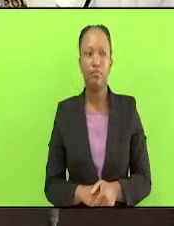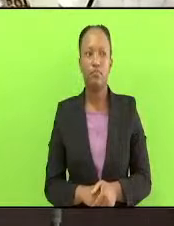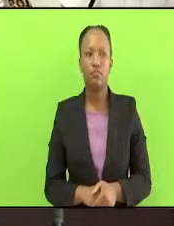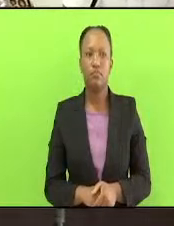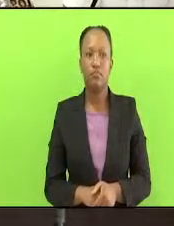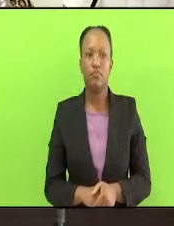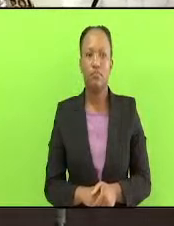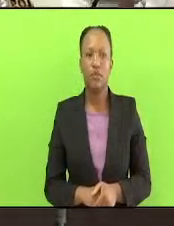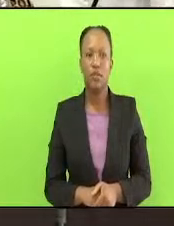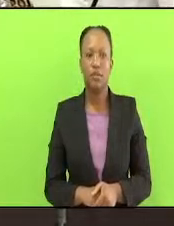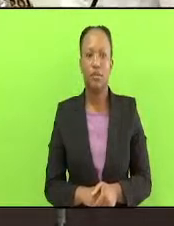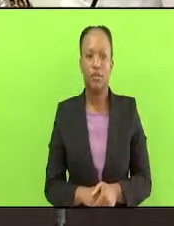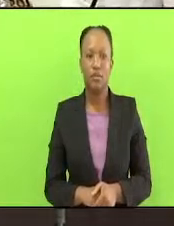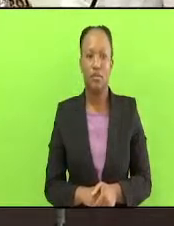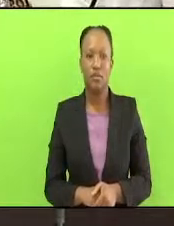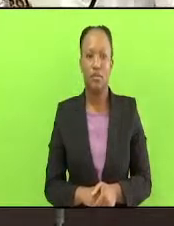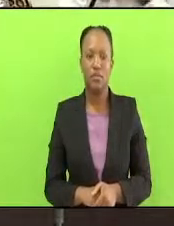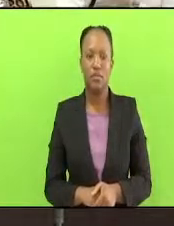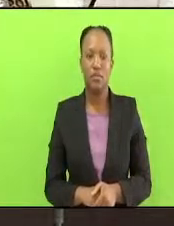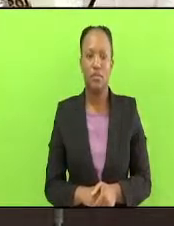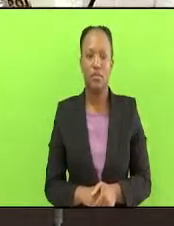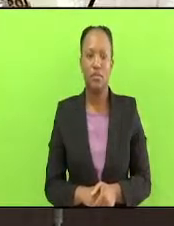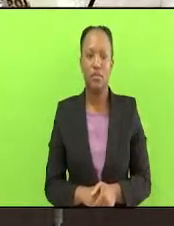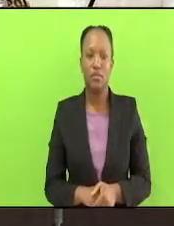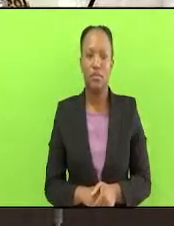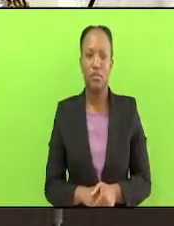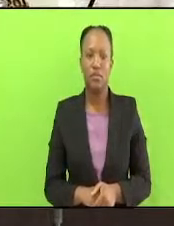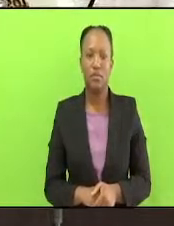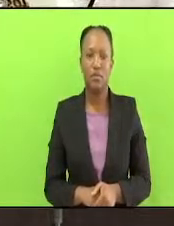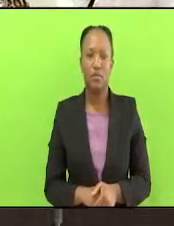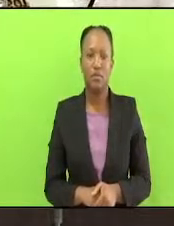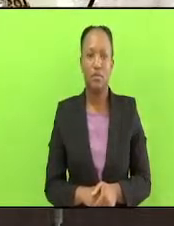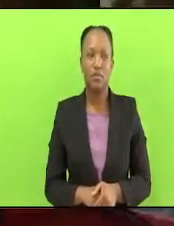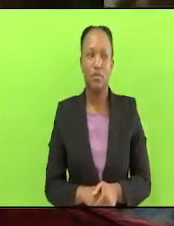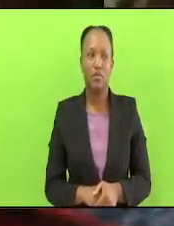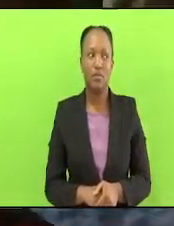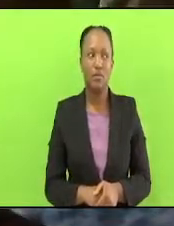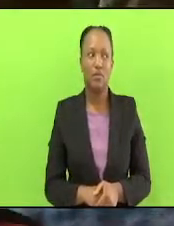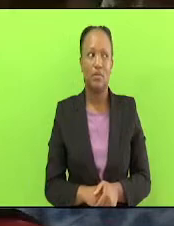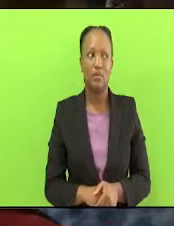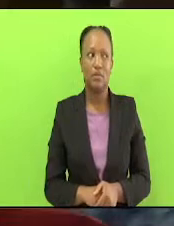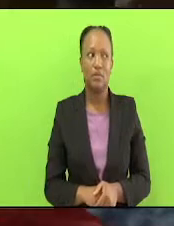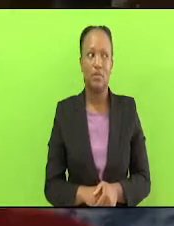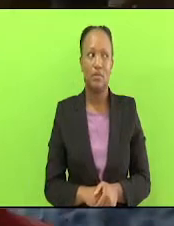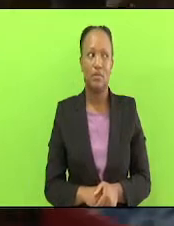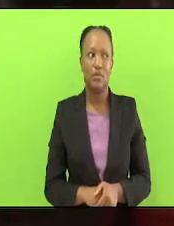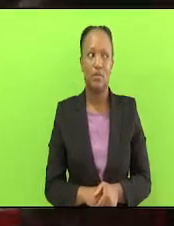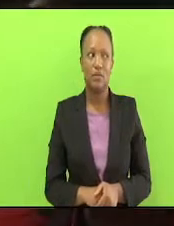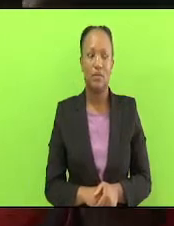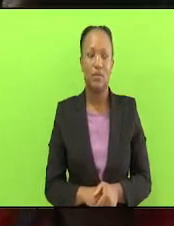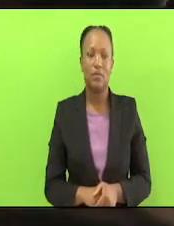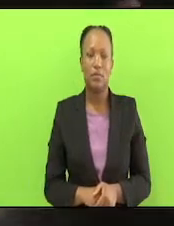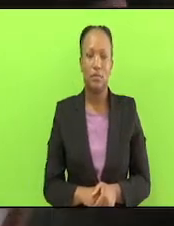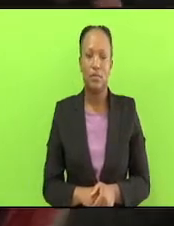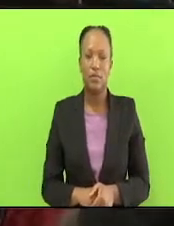Luena ra. Oh, there, the back. Umrago rago. Eh.